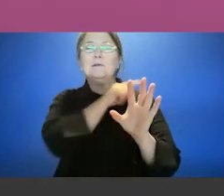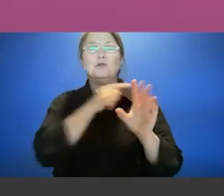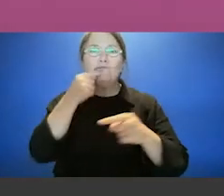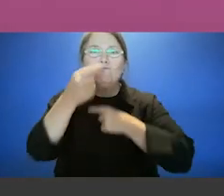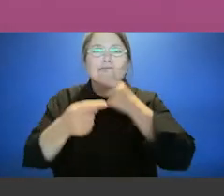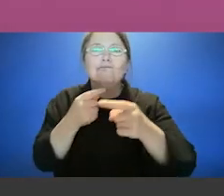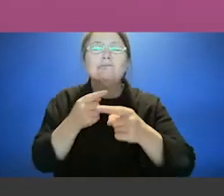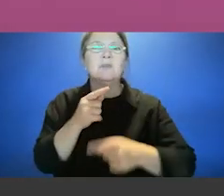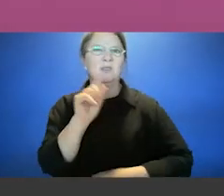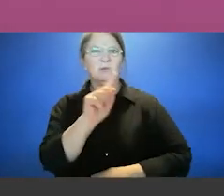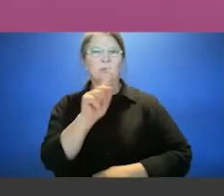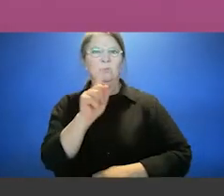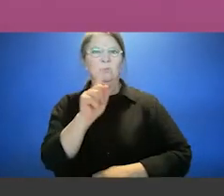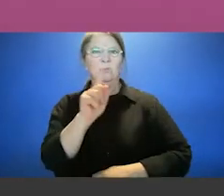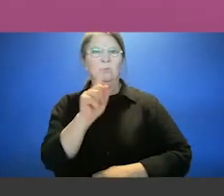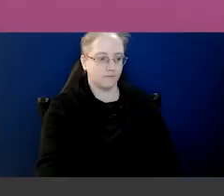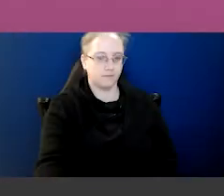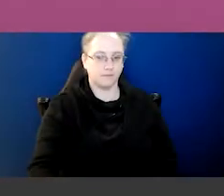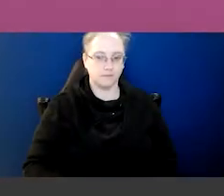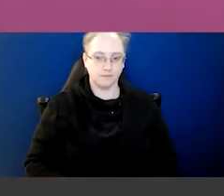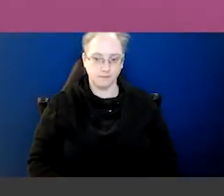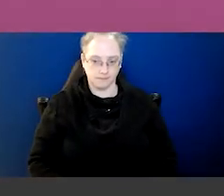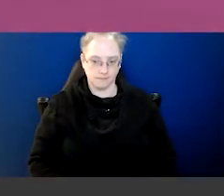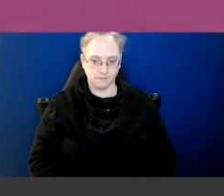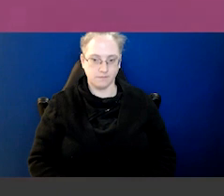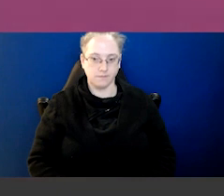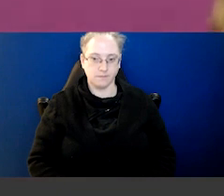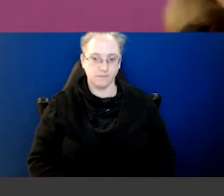to be a public interest disclosure.